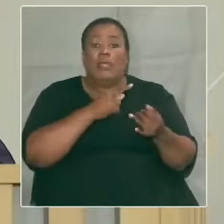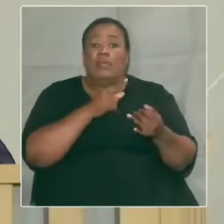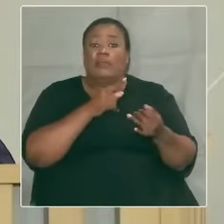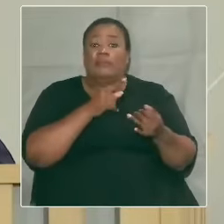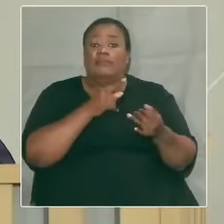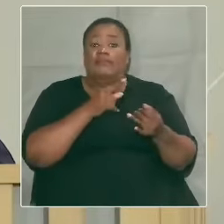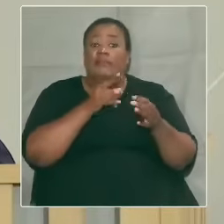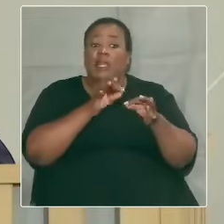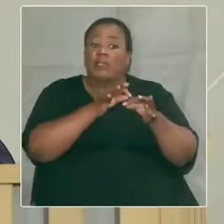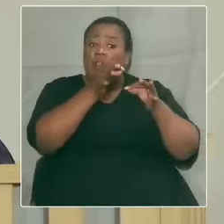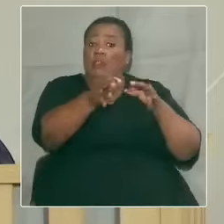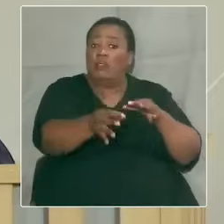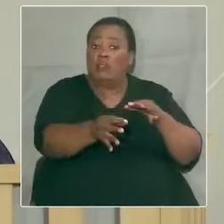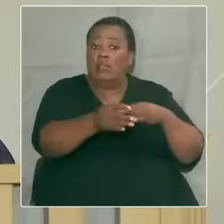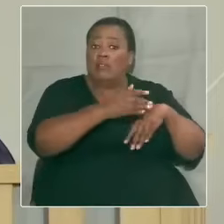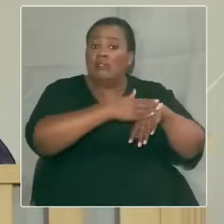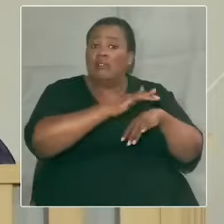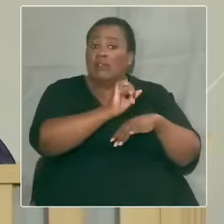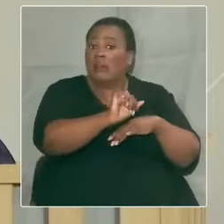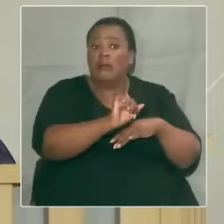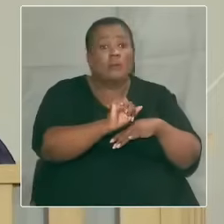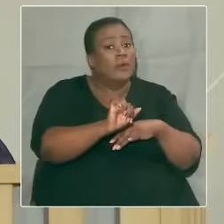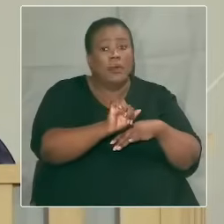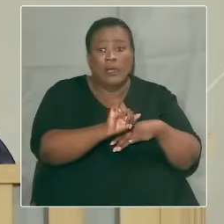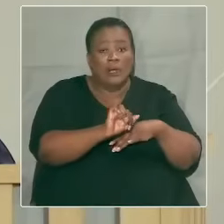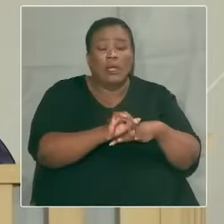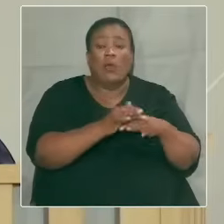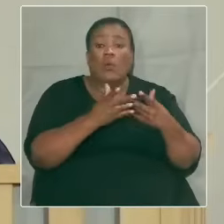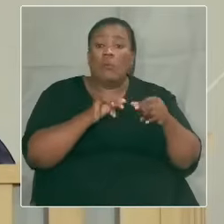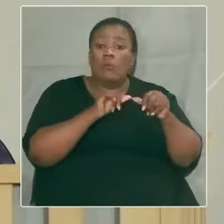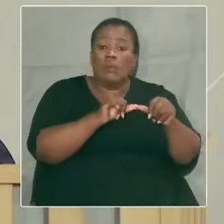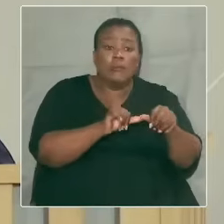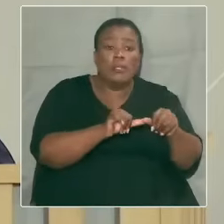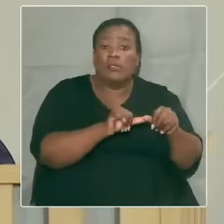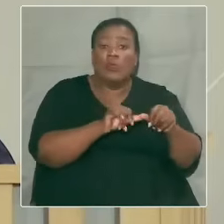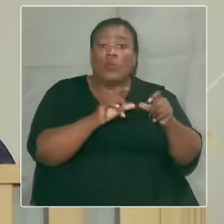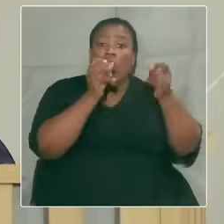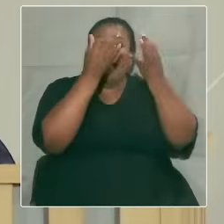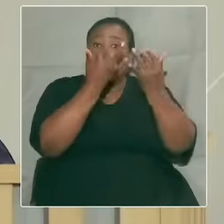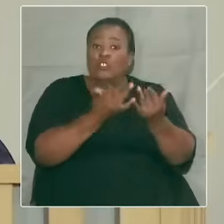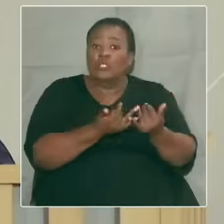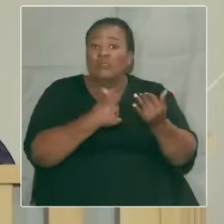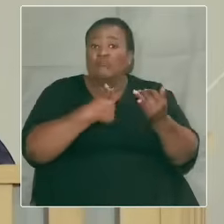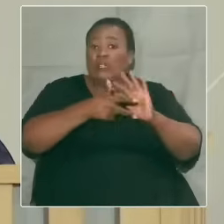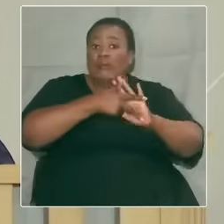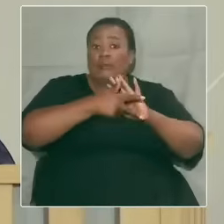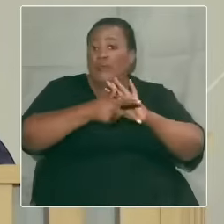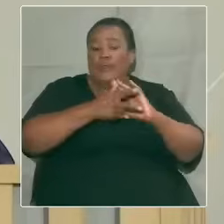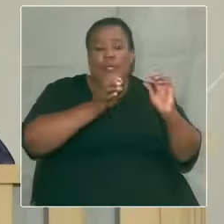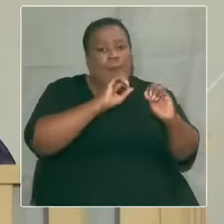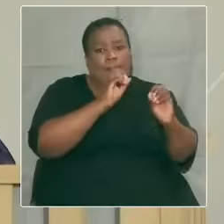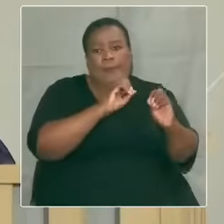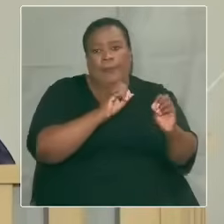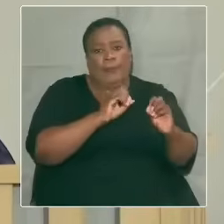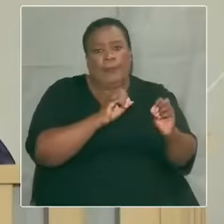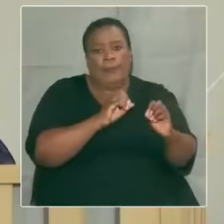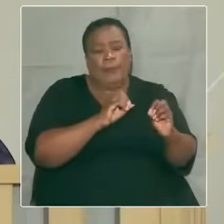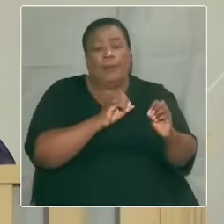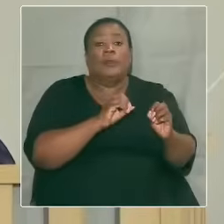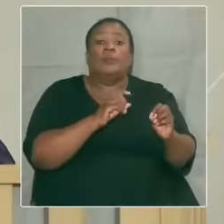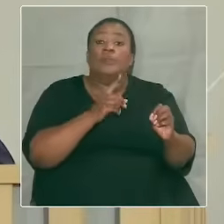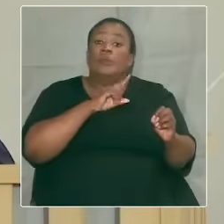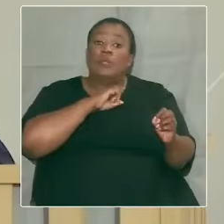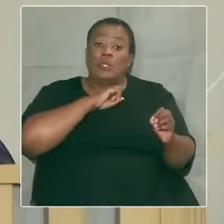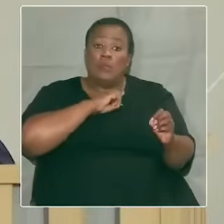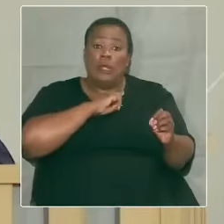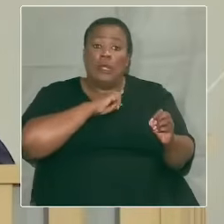Hence my astonishment when I learned that the minister had issued a directive to me to implement his